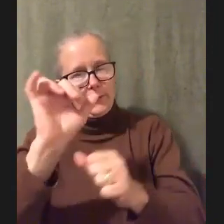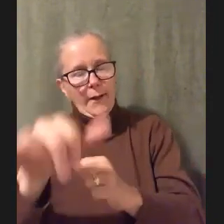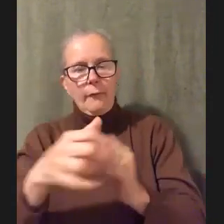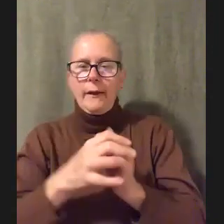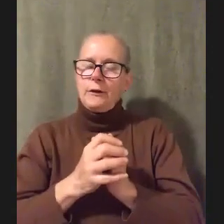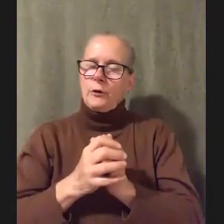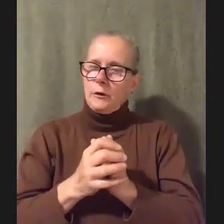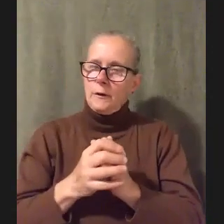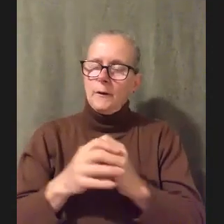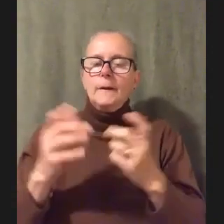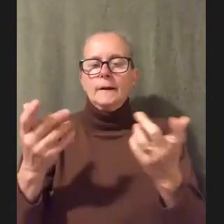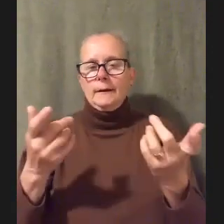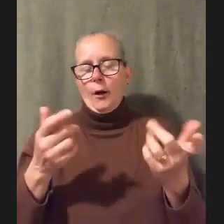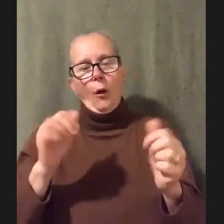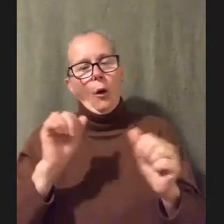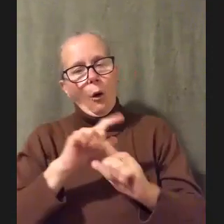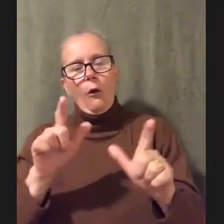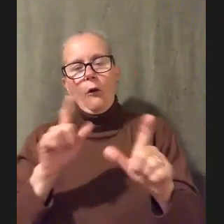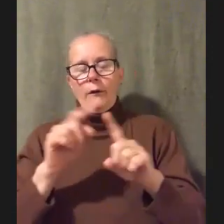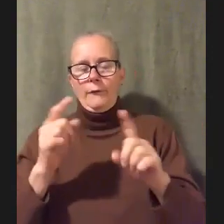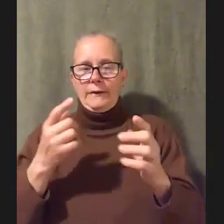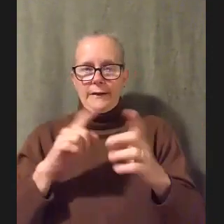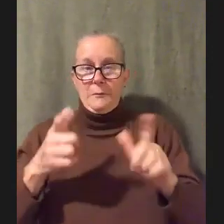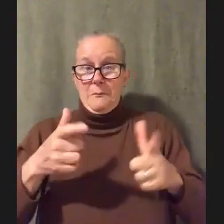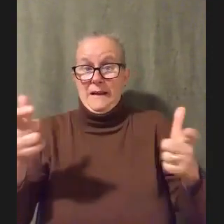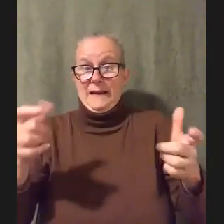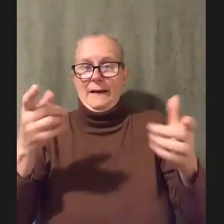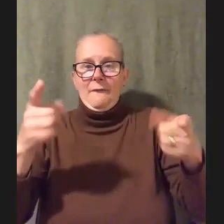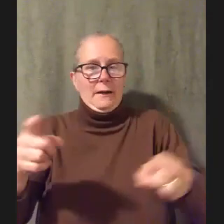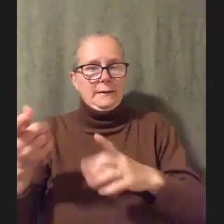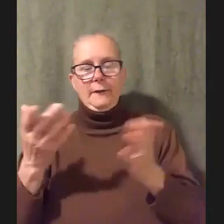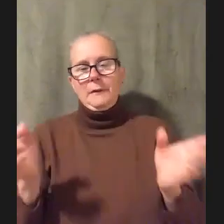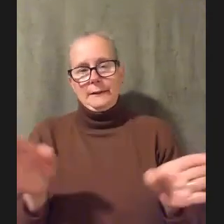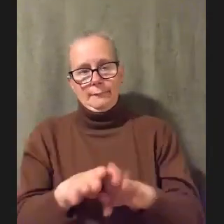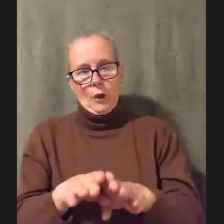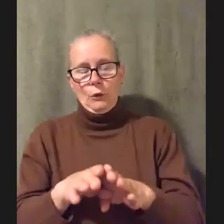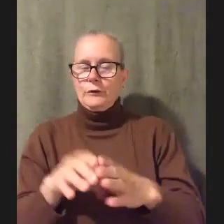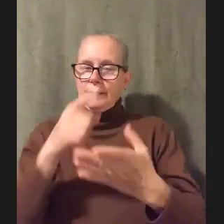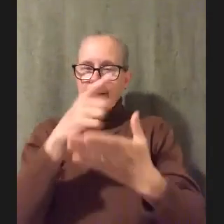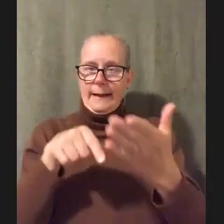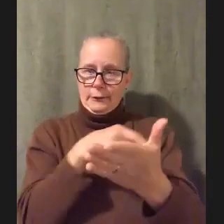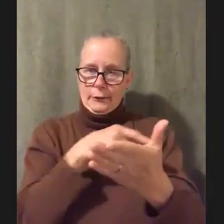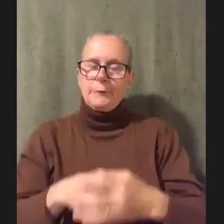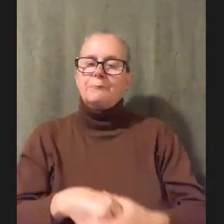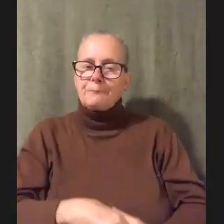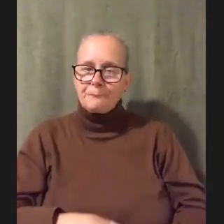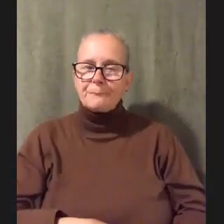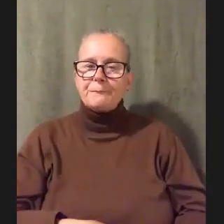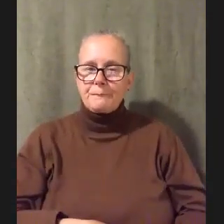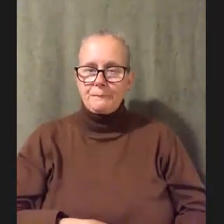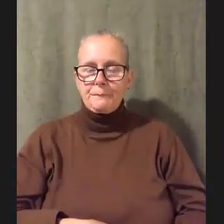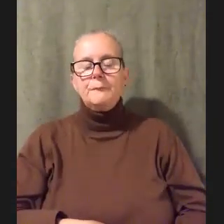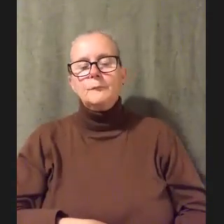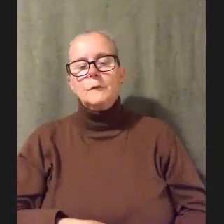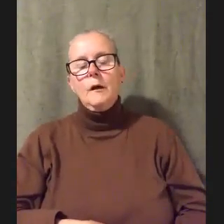reservations, the large scale events, all of that is canceled at least through May 20th and most likely much longer as we work through this